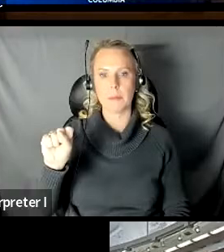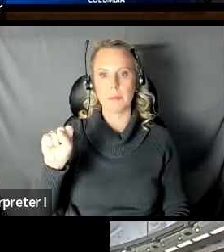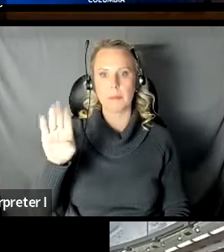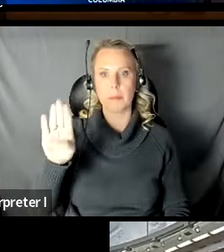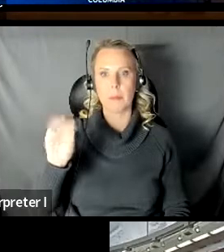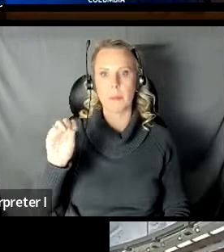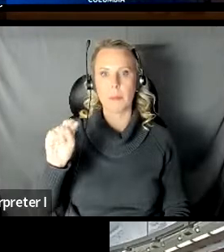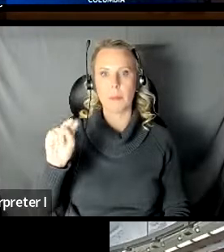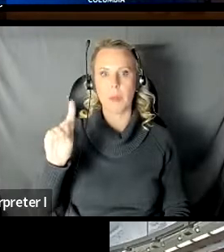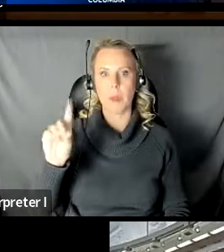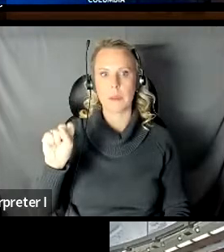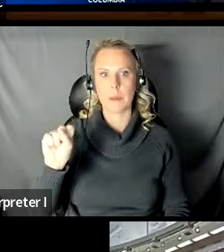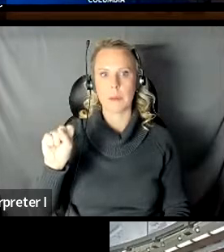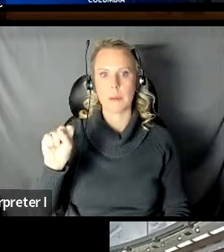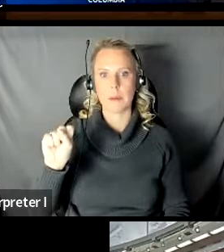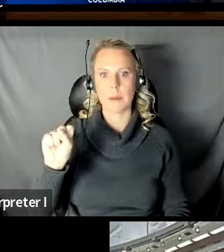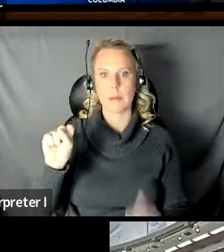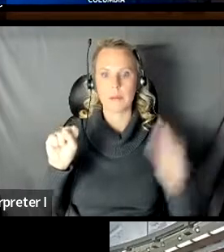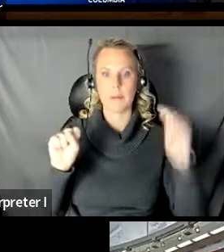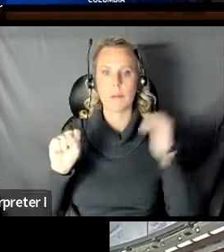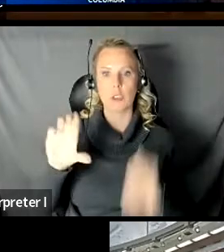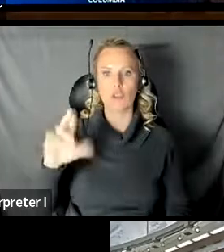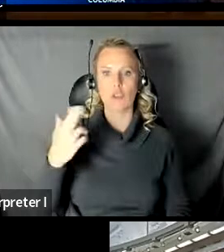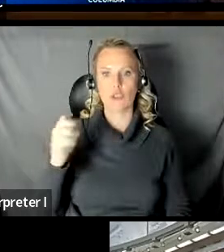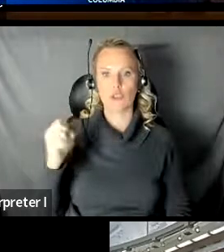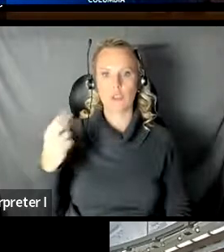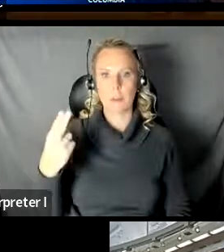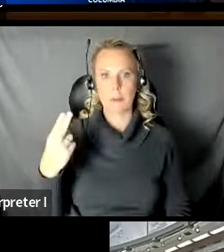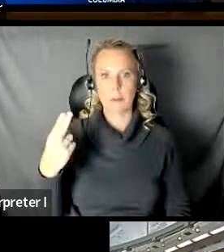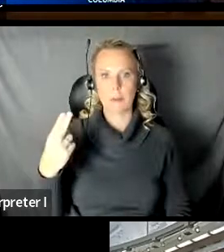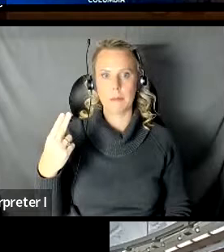Councilmember Bonds. Councilmember Che.